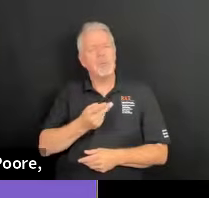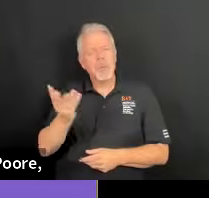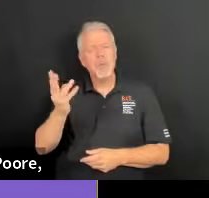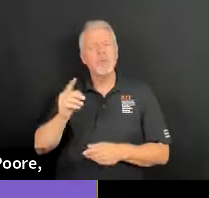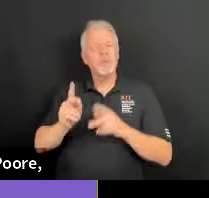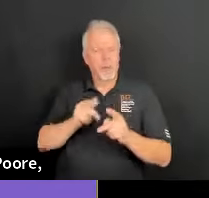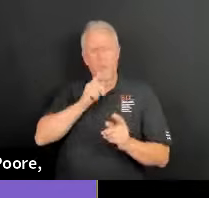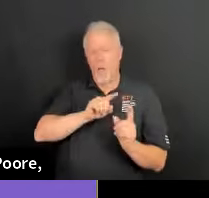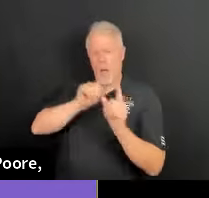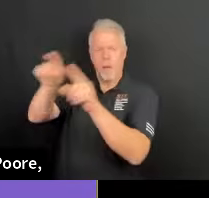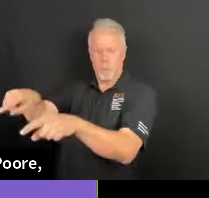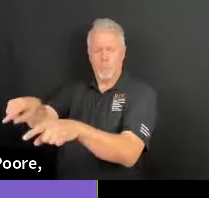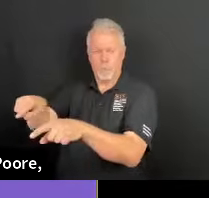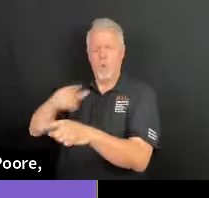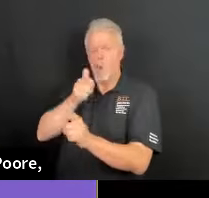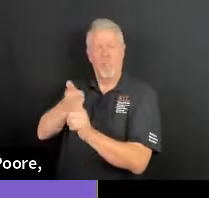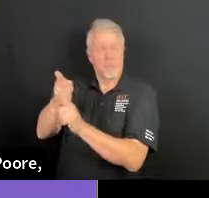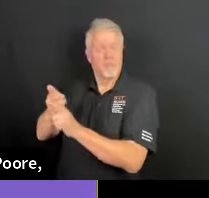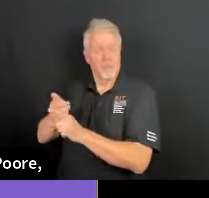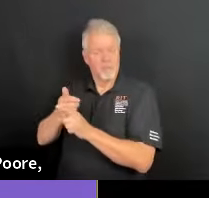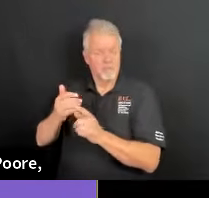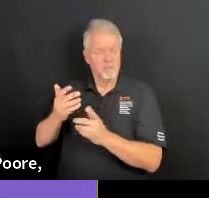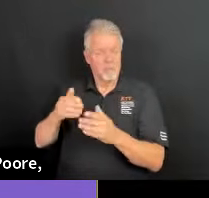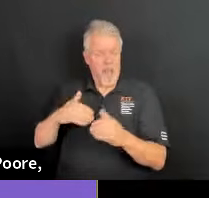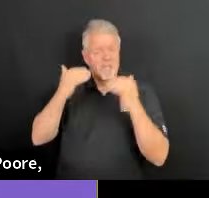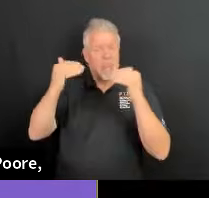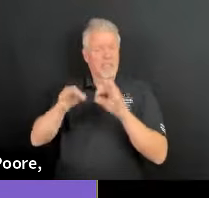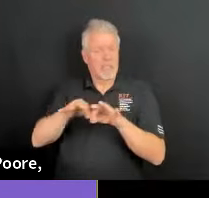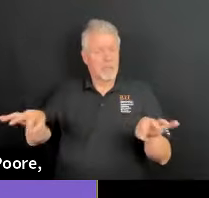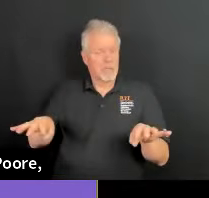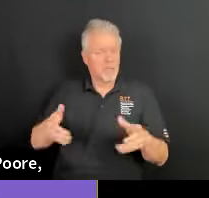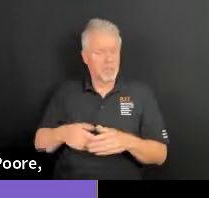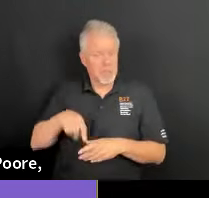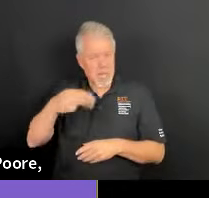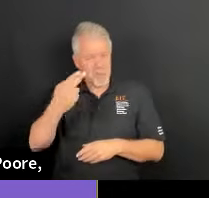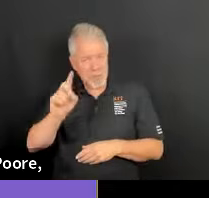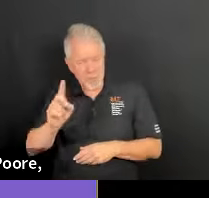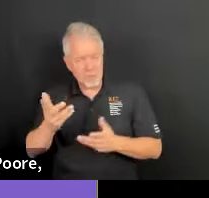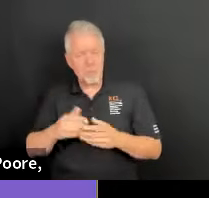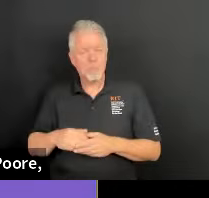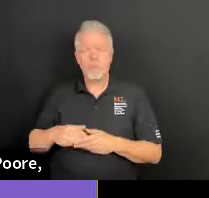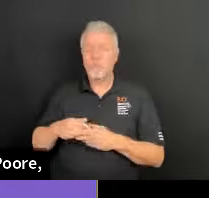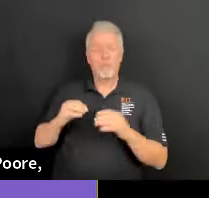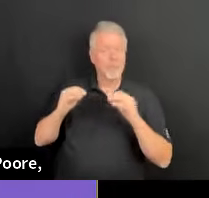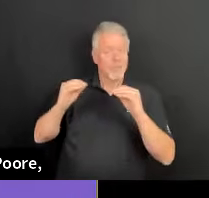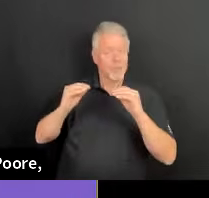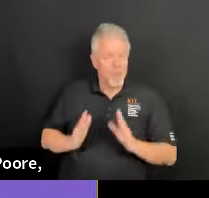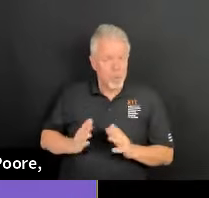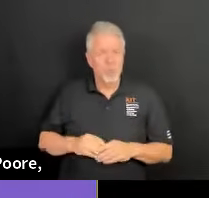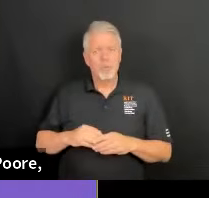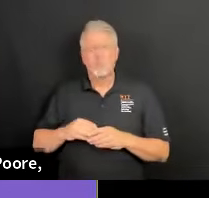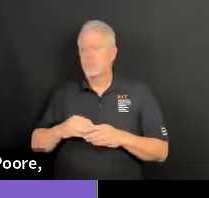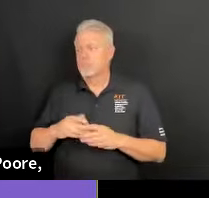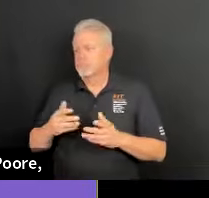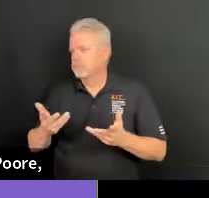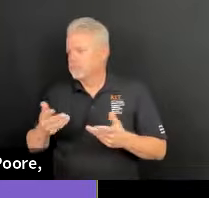in Minnesota, there were several people who would come who were, you know, people who had advanced